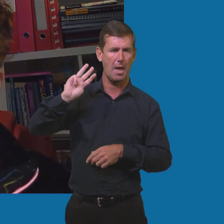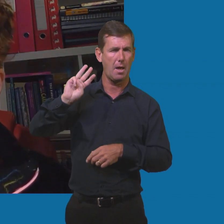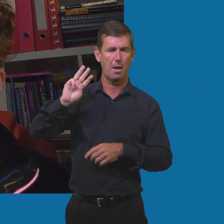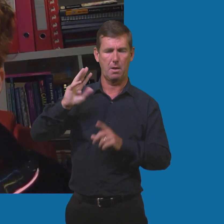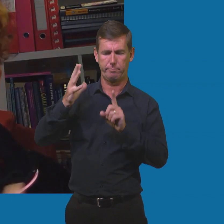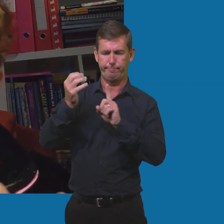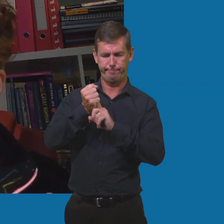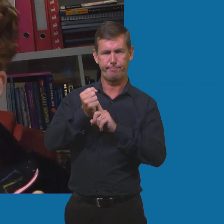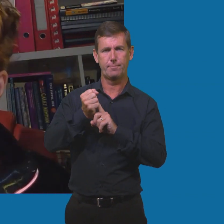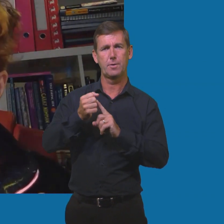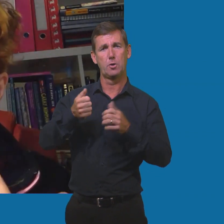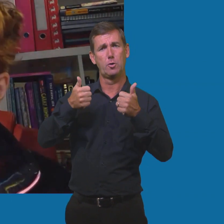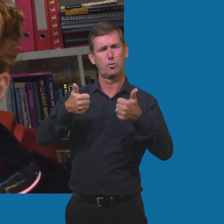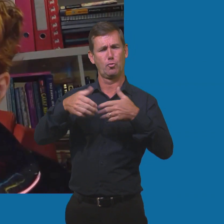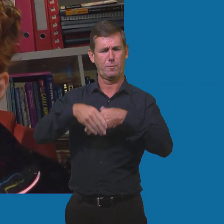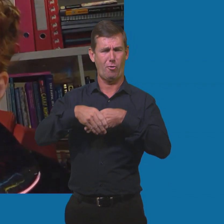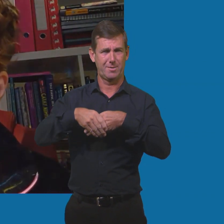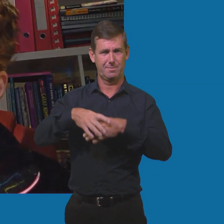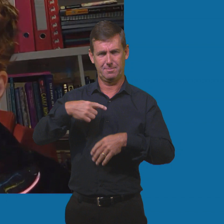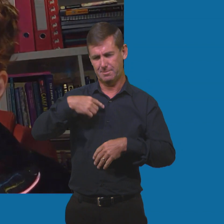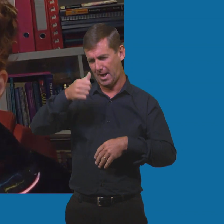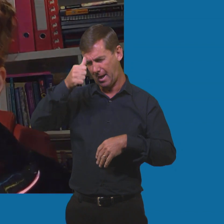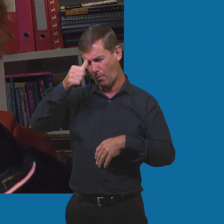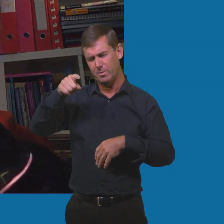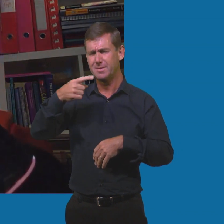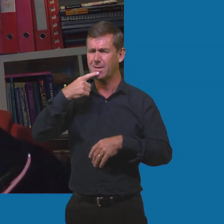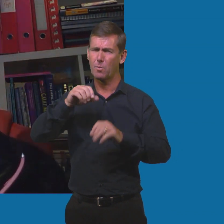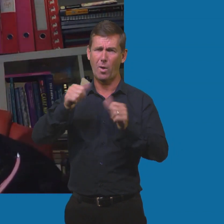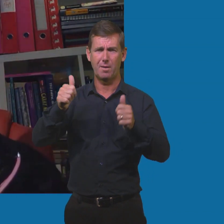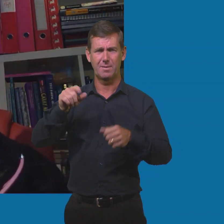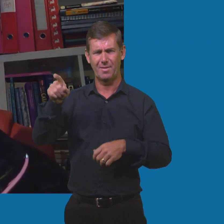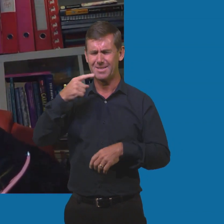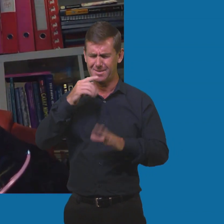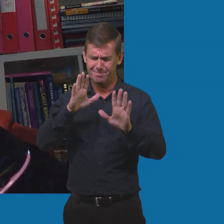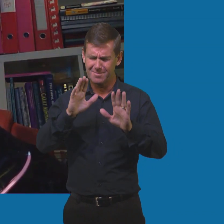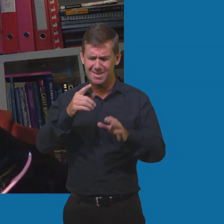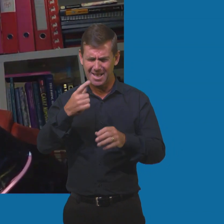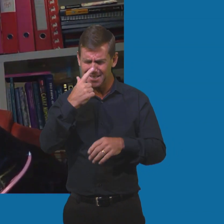And one of my good friends, who I know only meant well by it, went, so let me get this straight, Hannah.